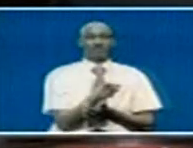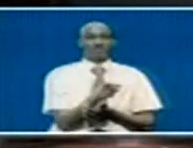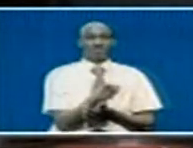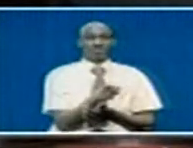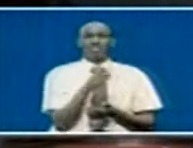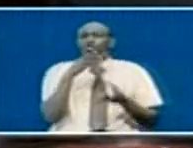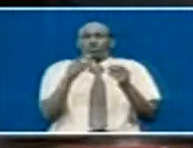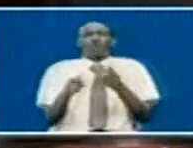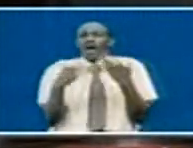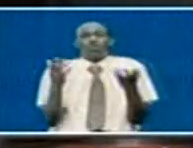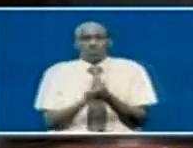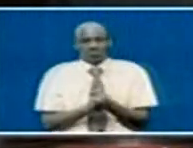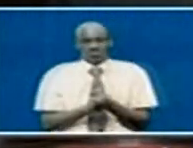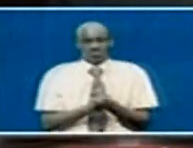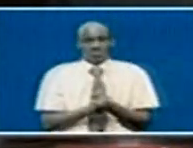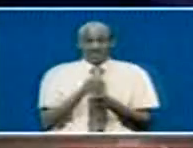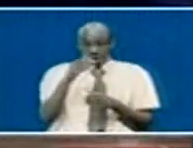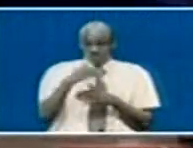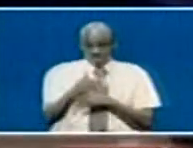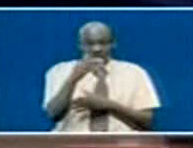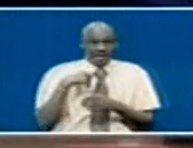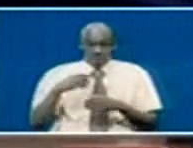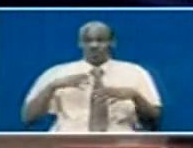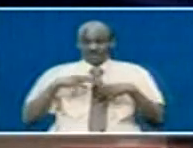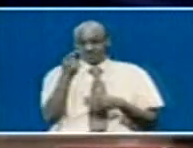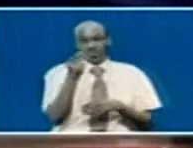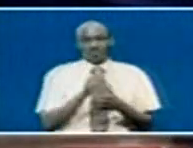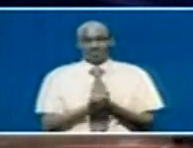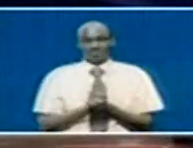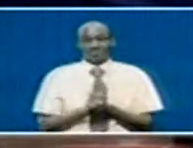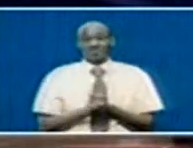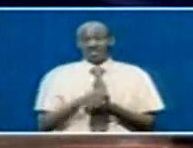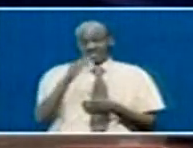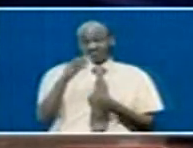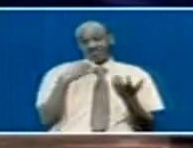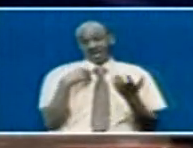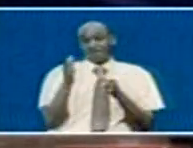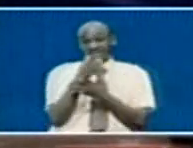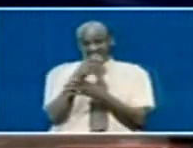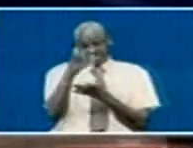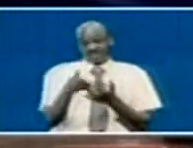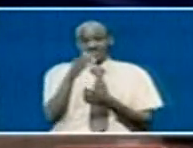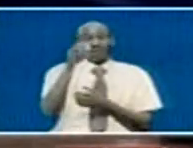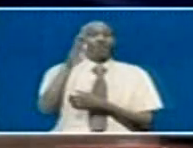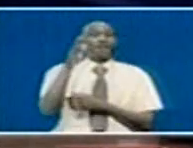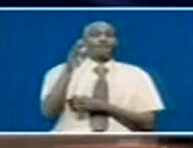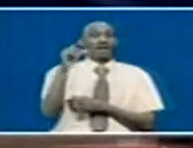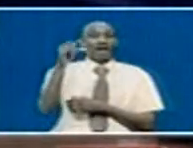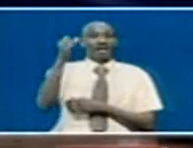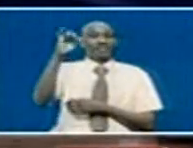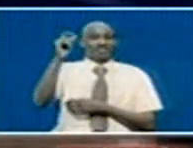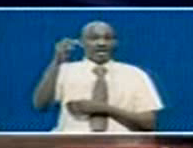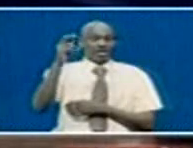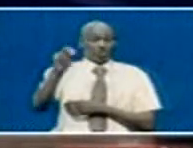What other solutions are there going forward? Let's take a break. Ambassador Francisco Caetano Jose Madeira.